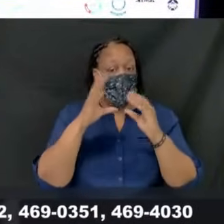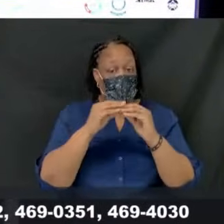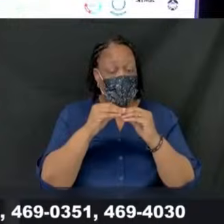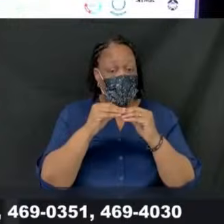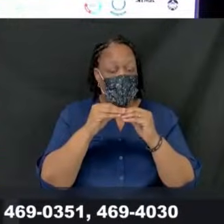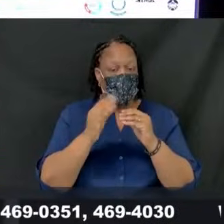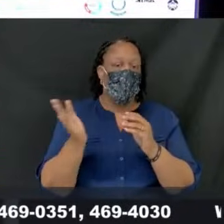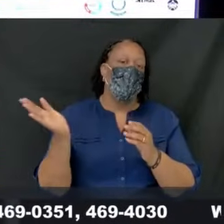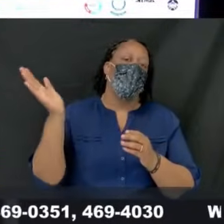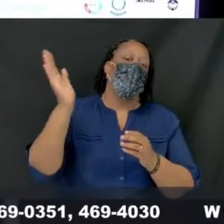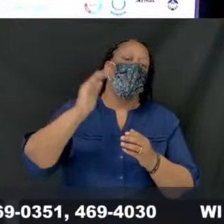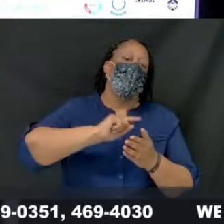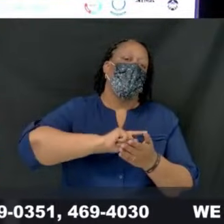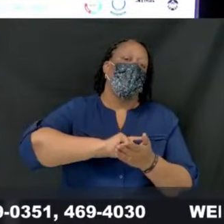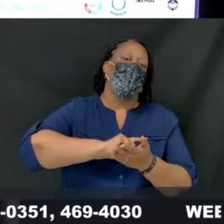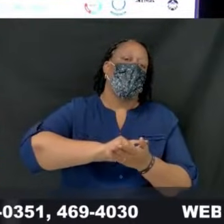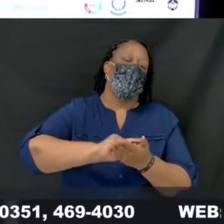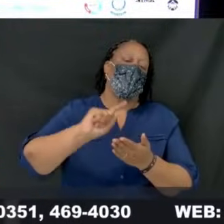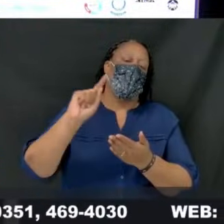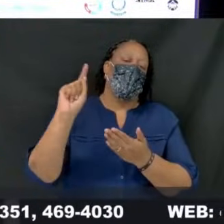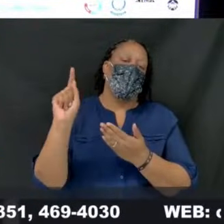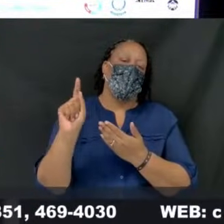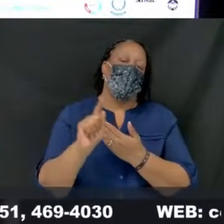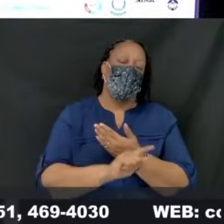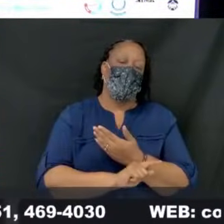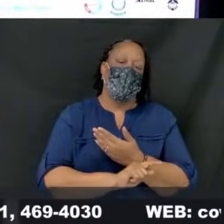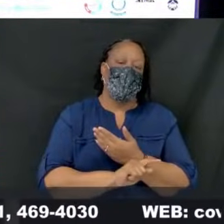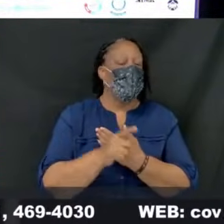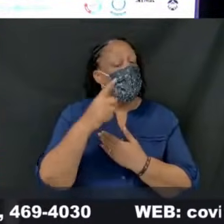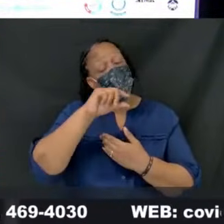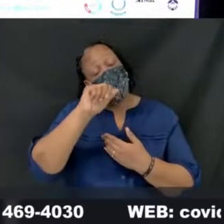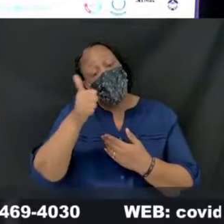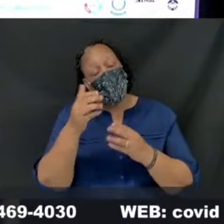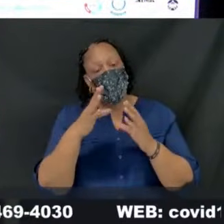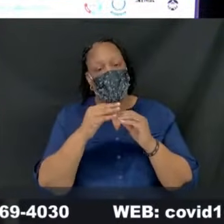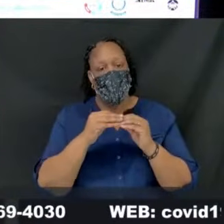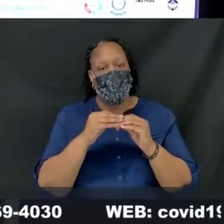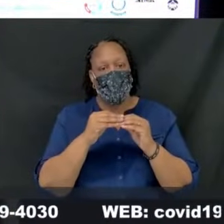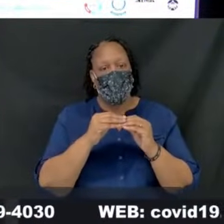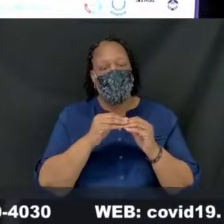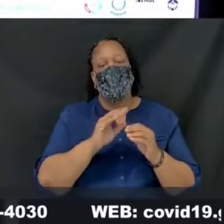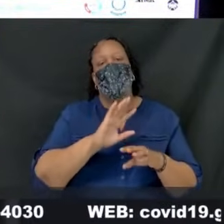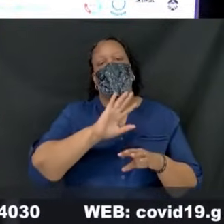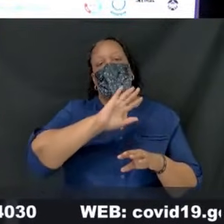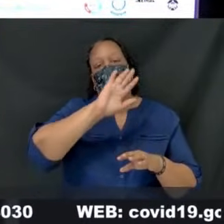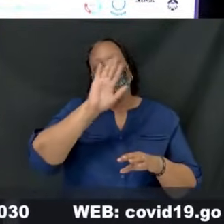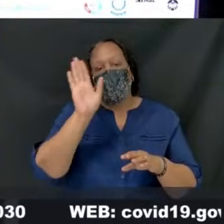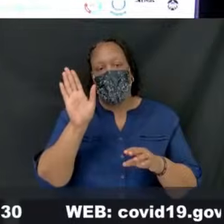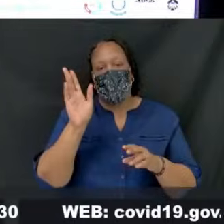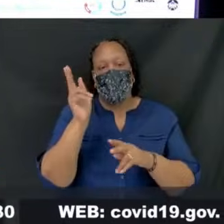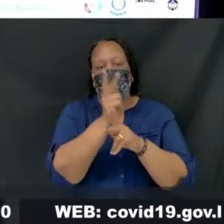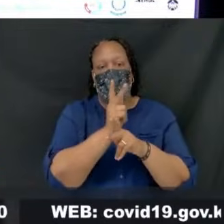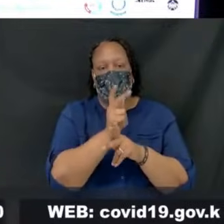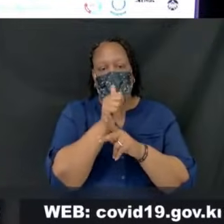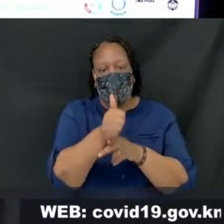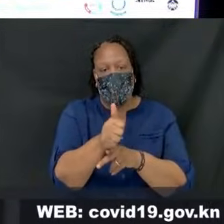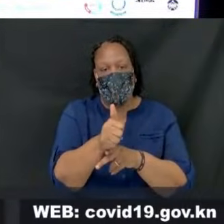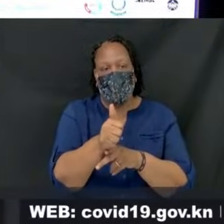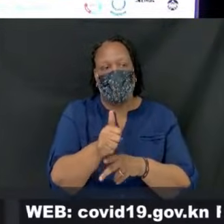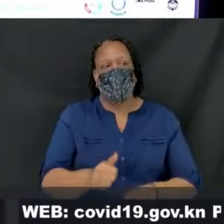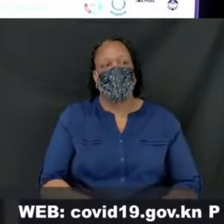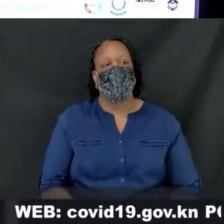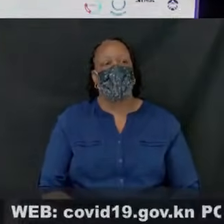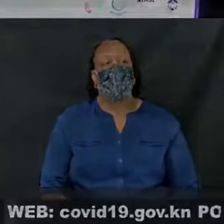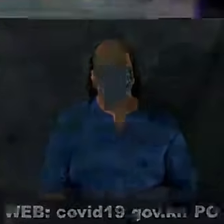will be back next week with another press briefing. Until then, take good care. I am Les Roy Williams.